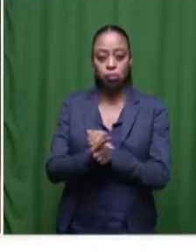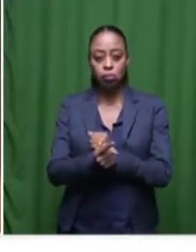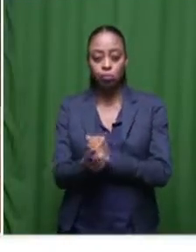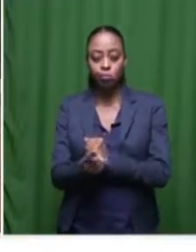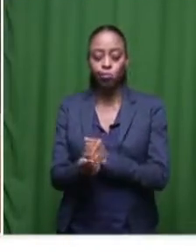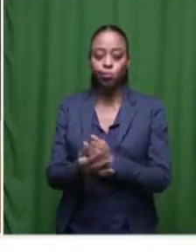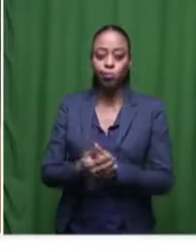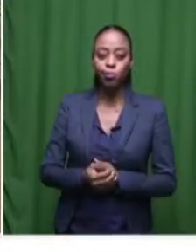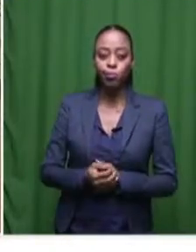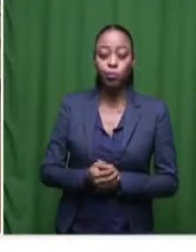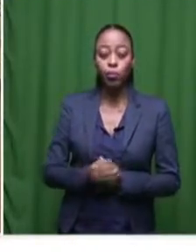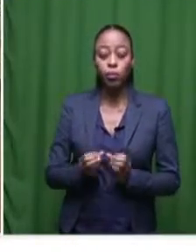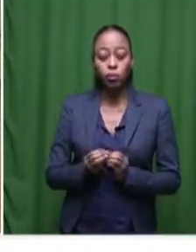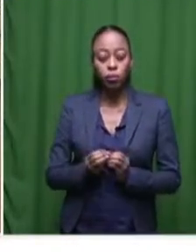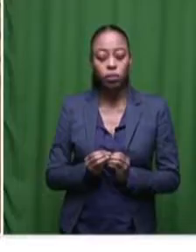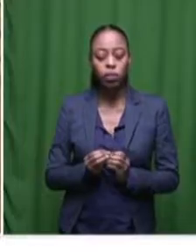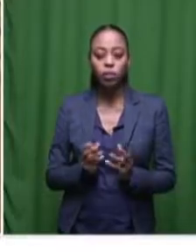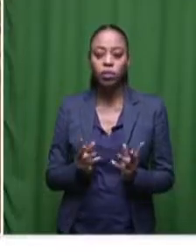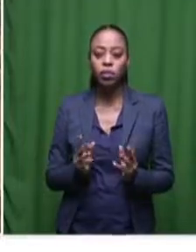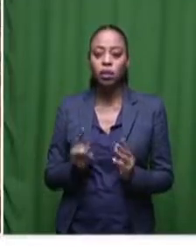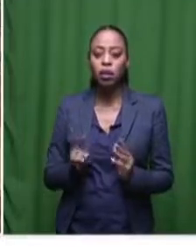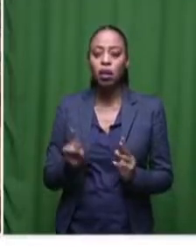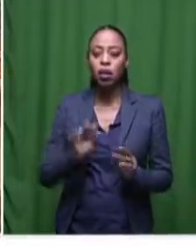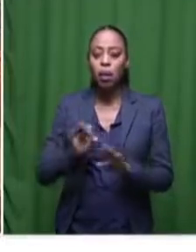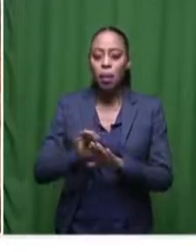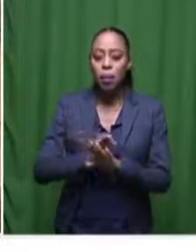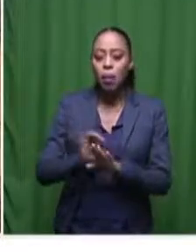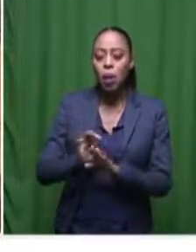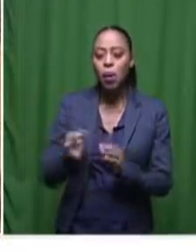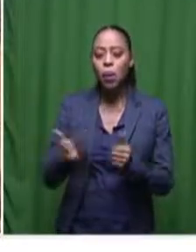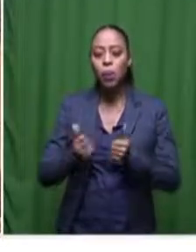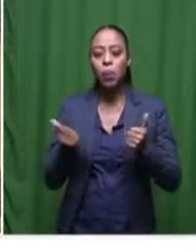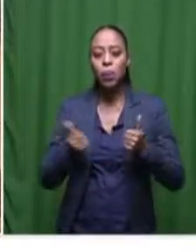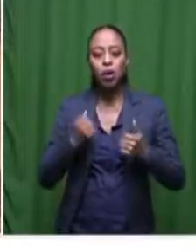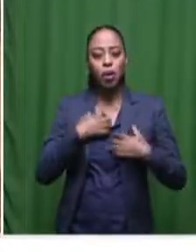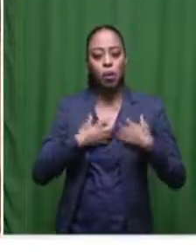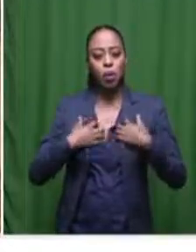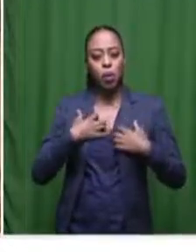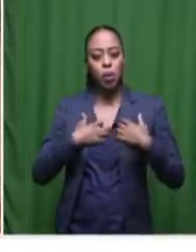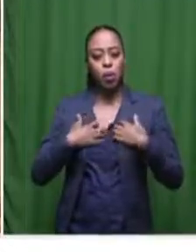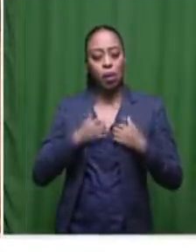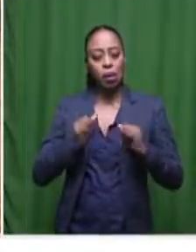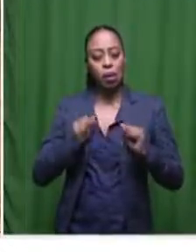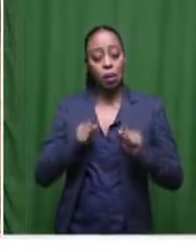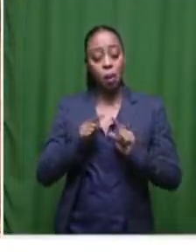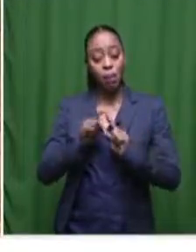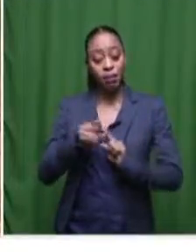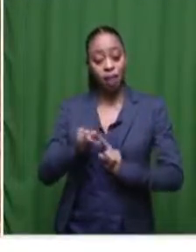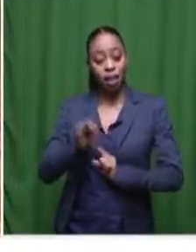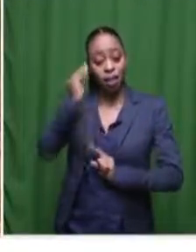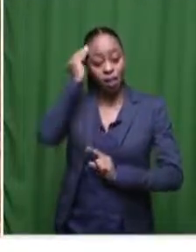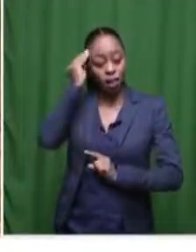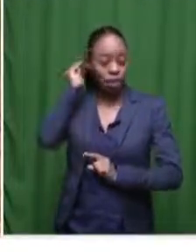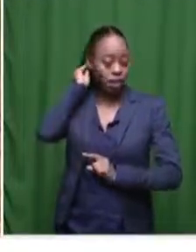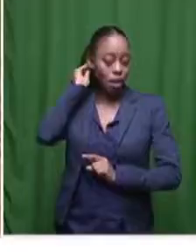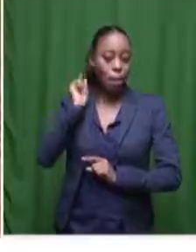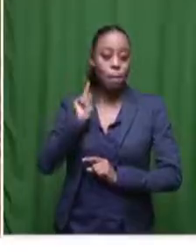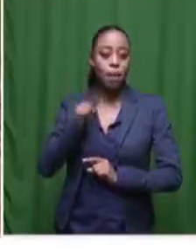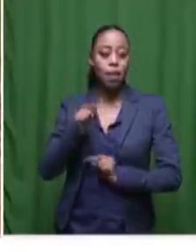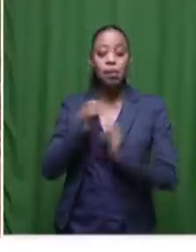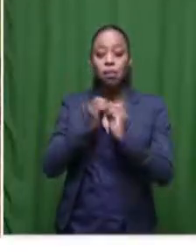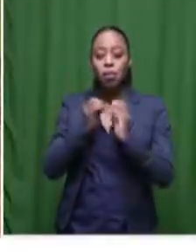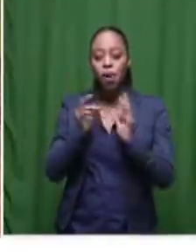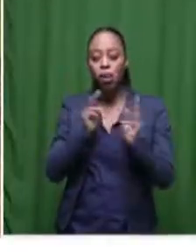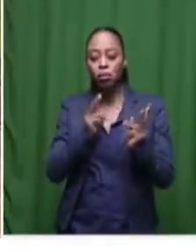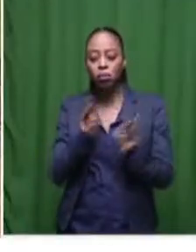know, magnificently orchestrated and very moving. But we do have to remember that while many people look